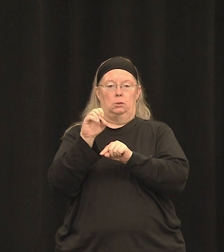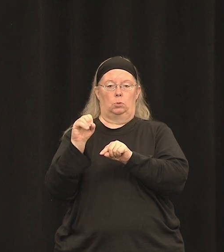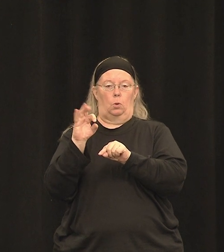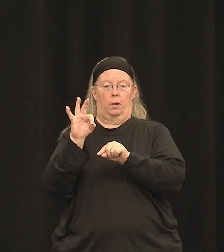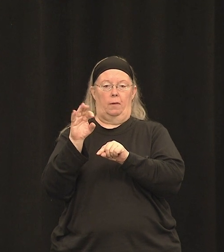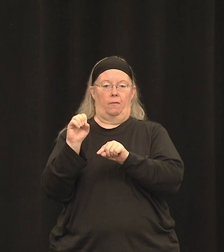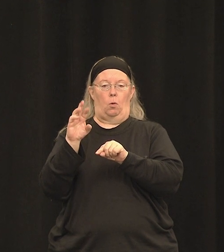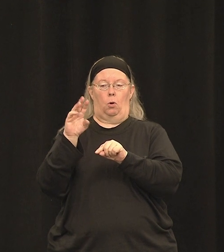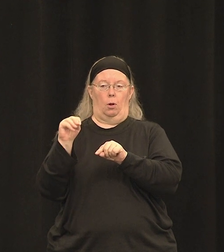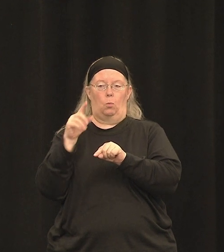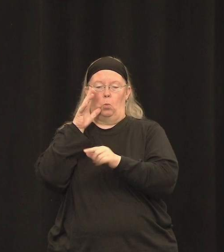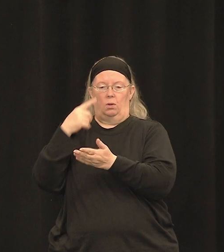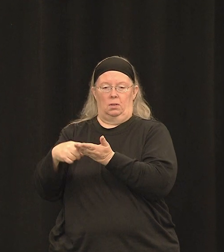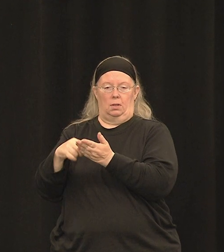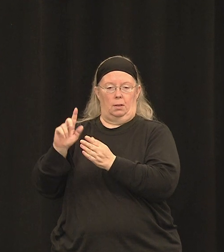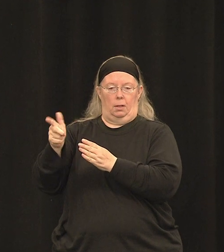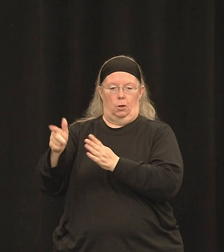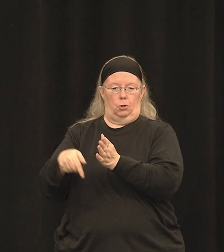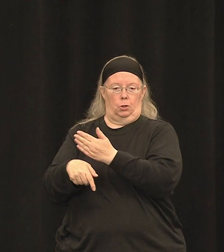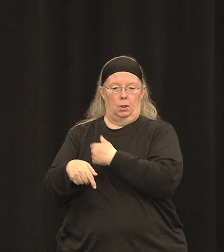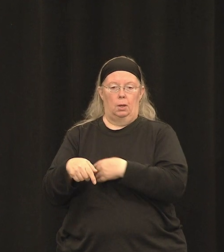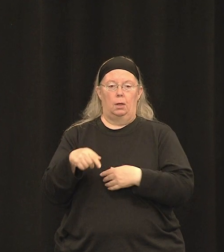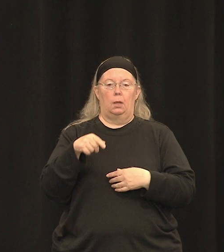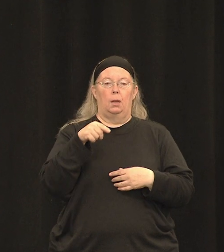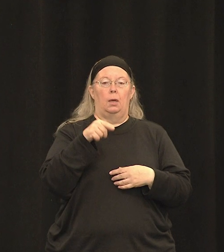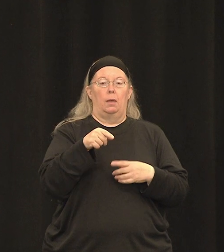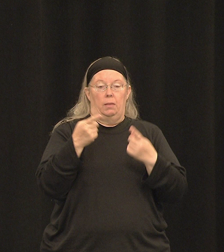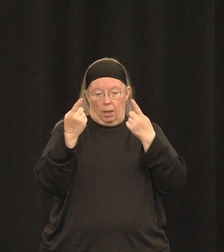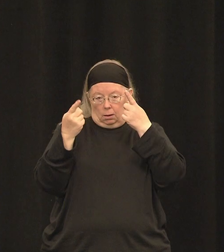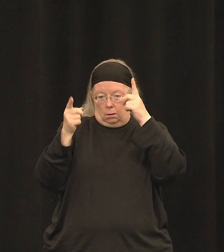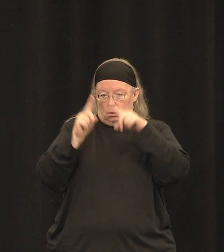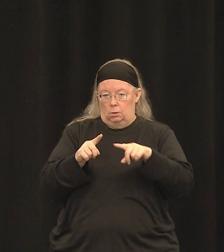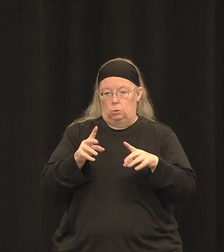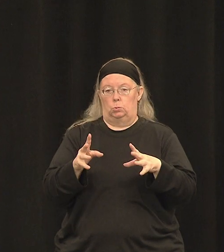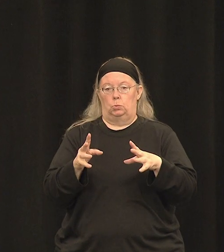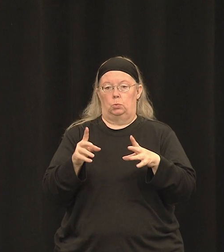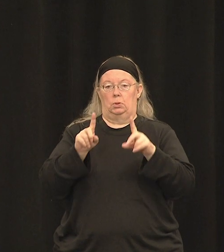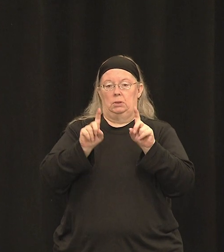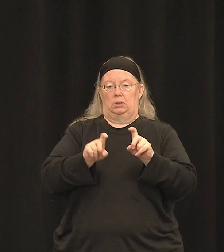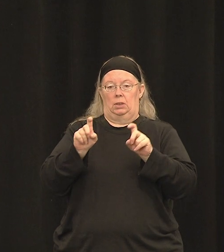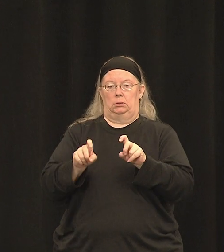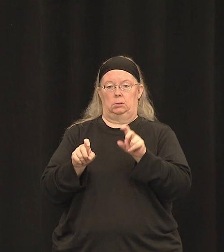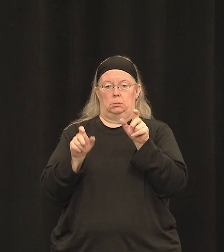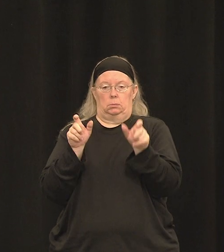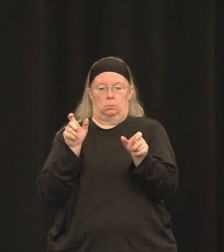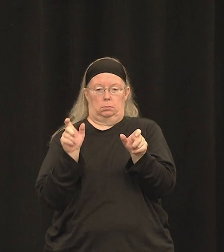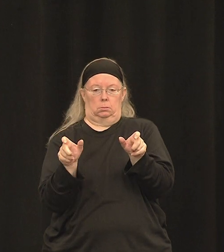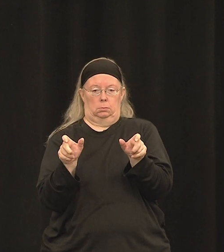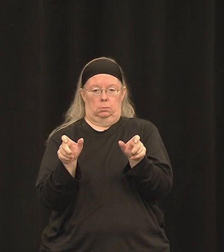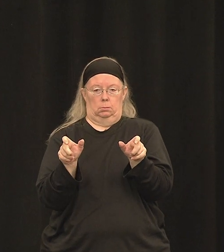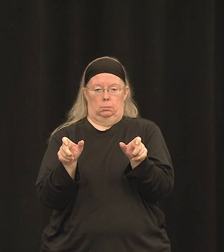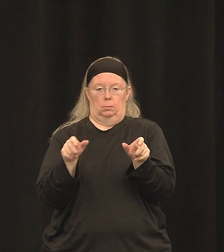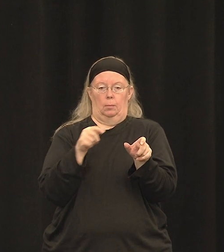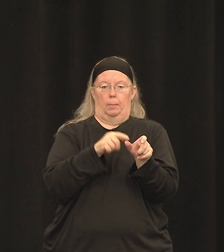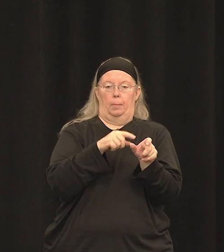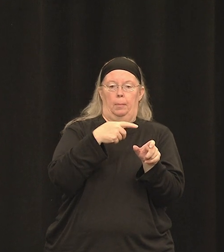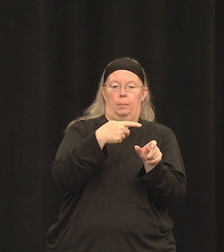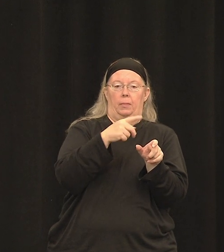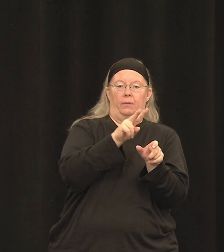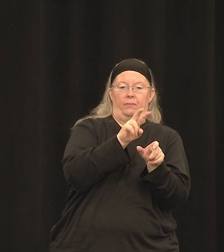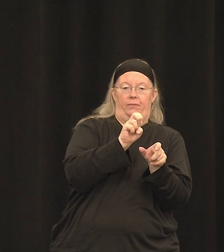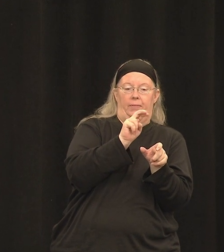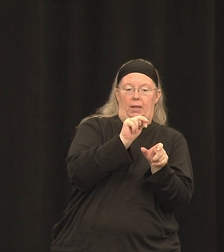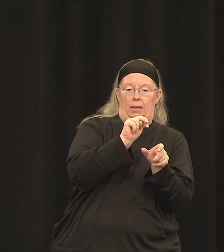Finally, our consortium agreed to test 2 vector plasmids, specifically promoters, head-to-head to determine which one would work